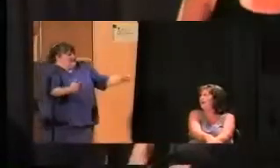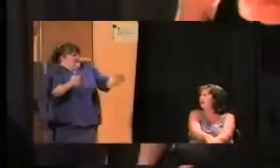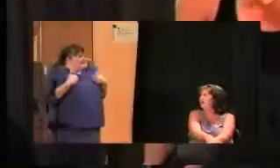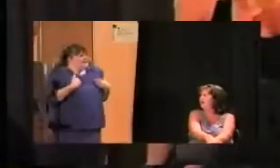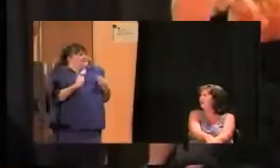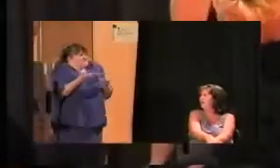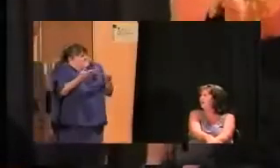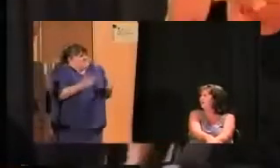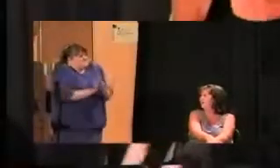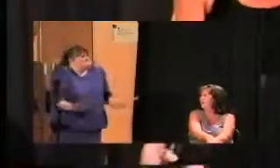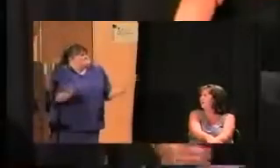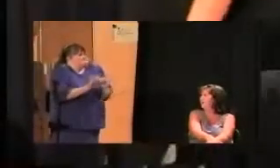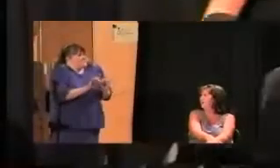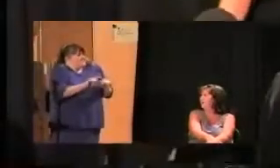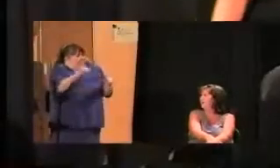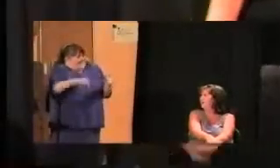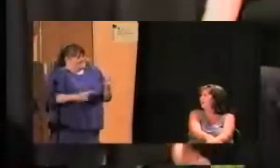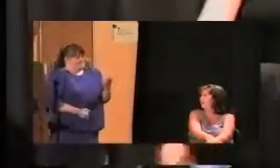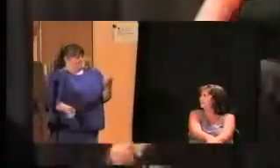just one of them.